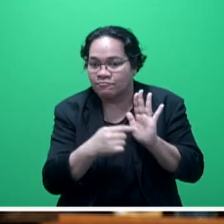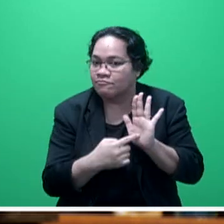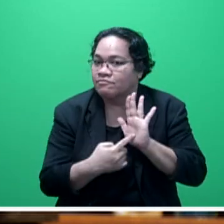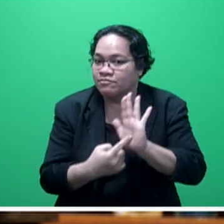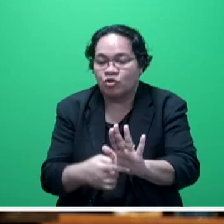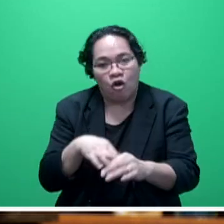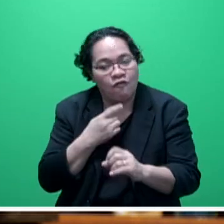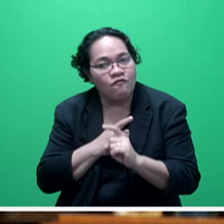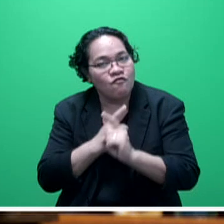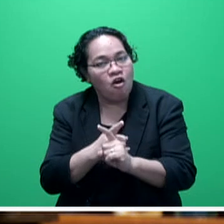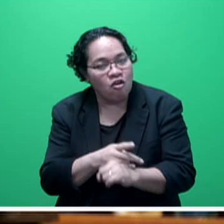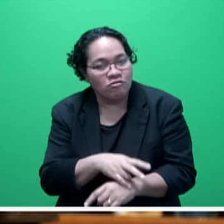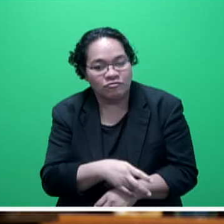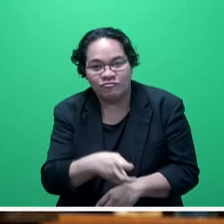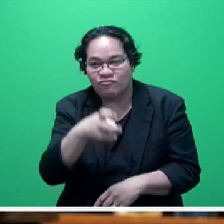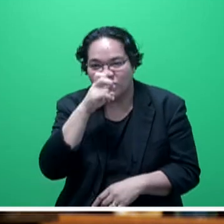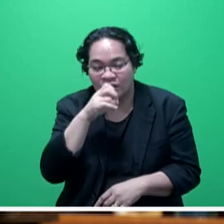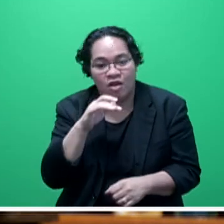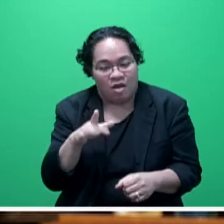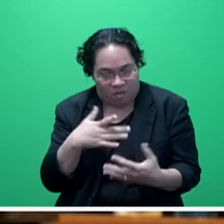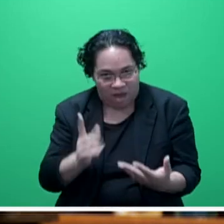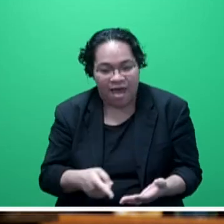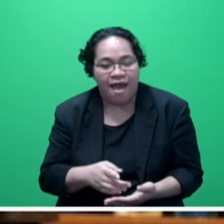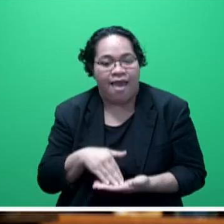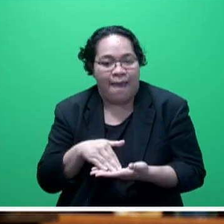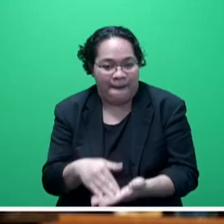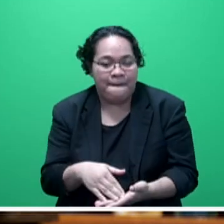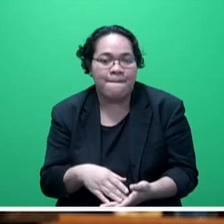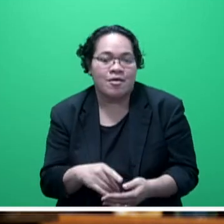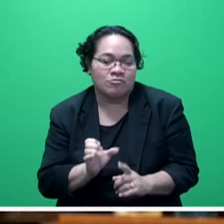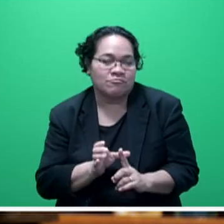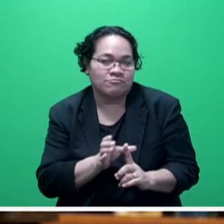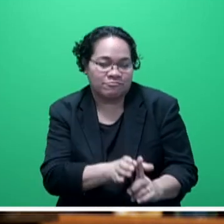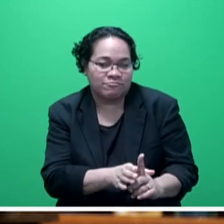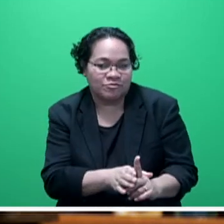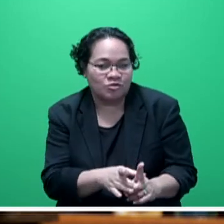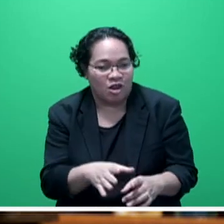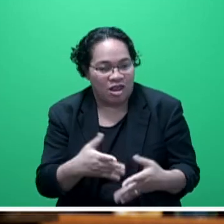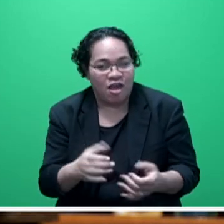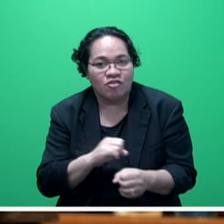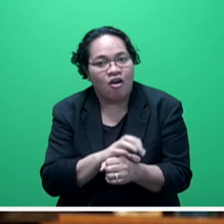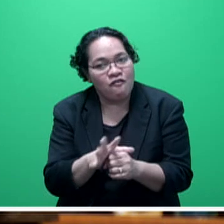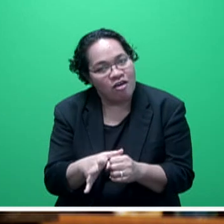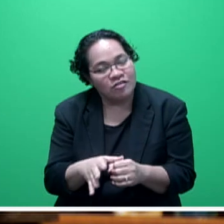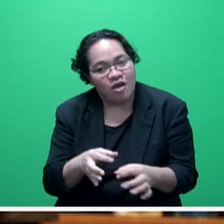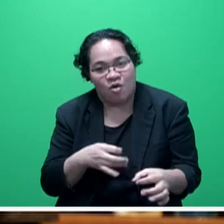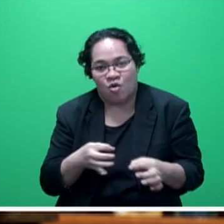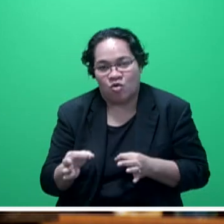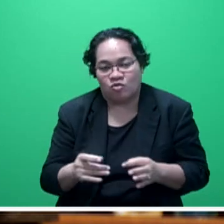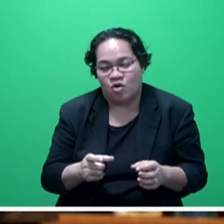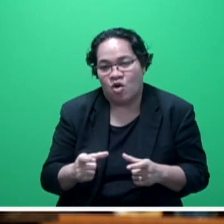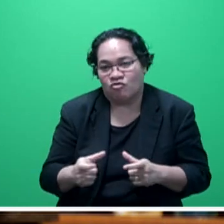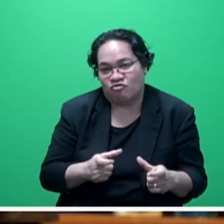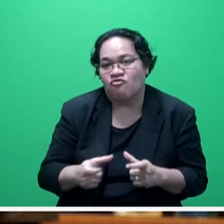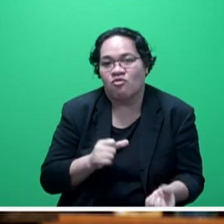Health, thus assisting in making Fiji corona-free. A big thank you to each and every one of you.